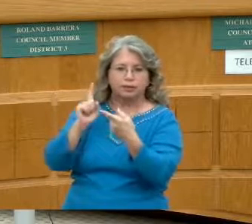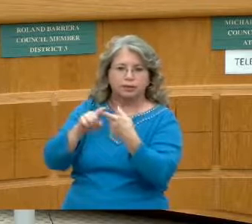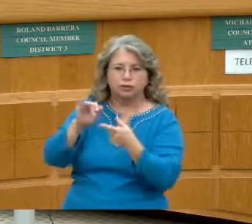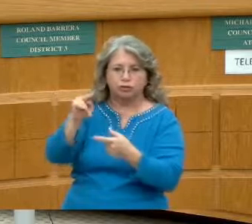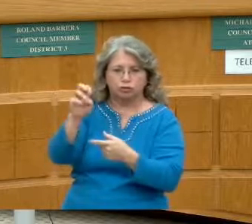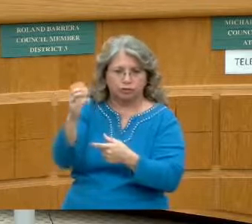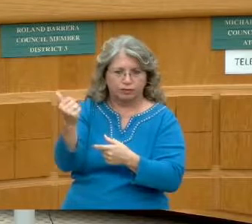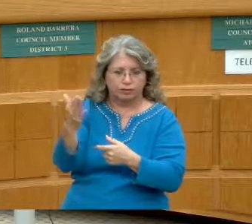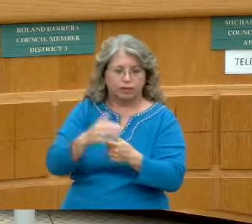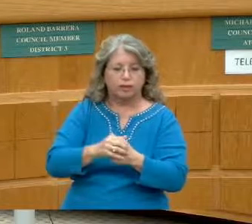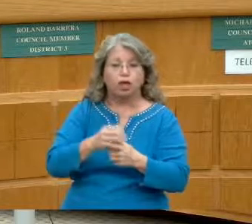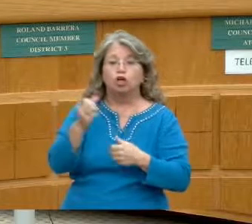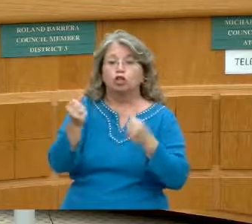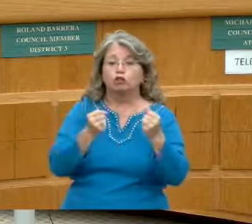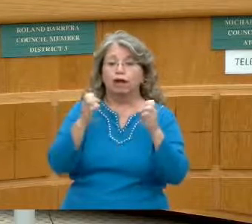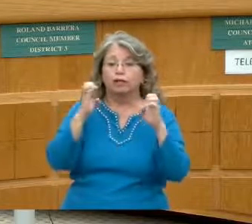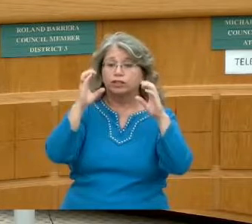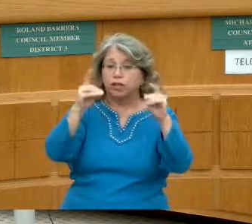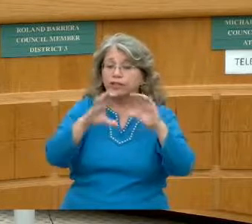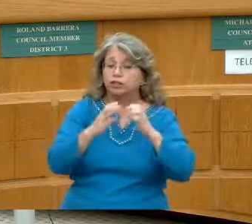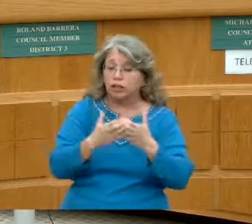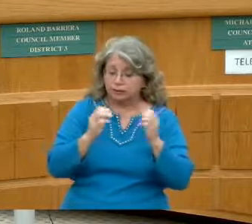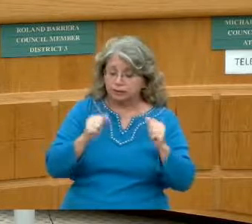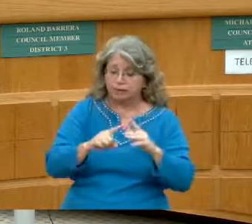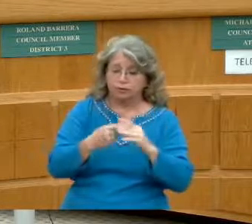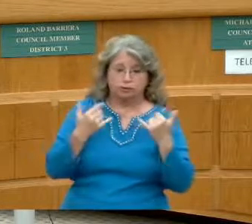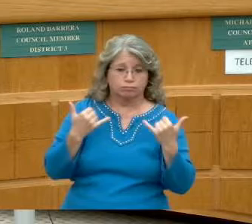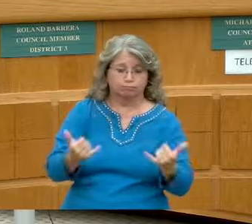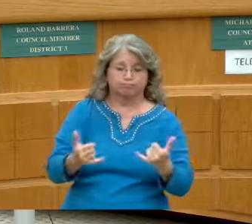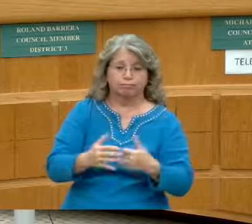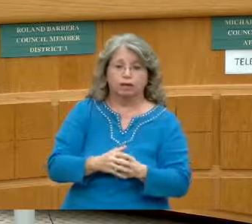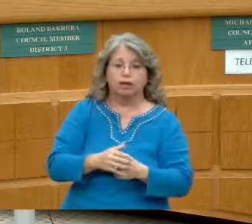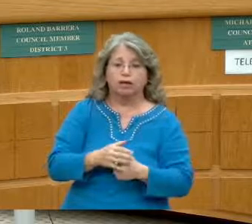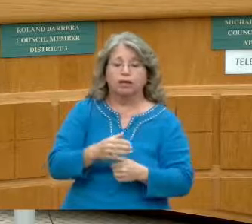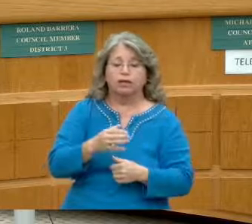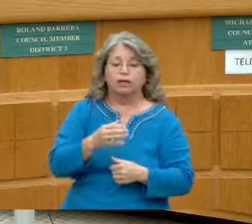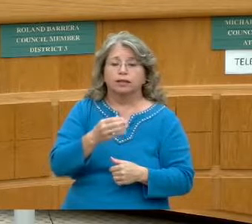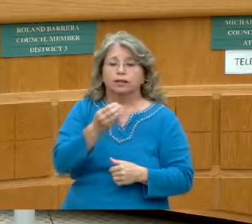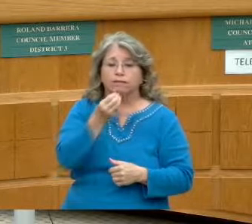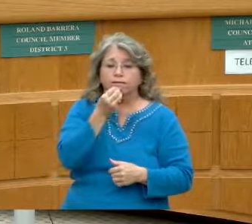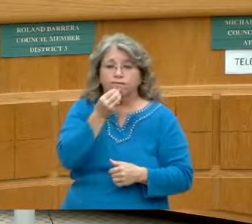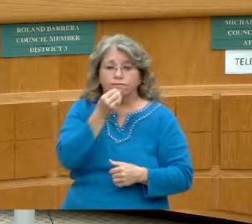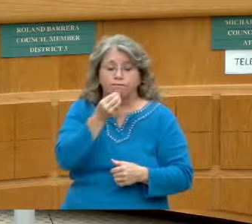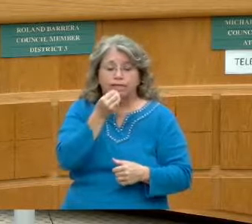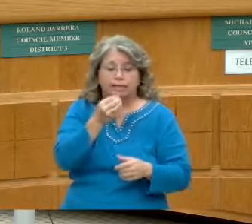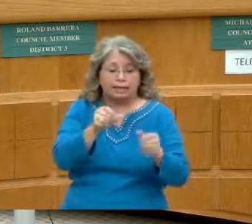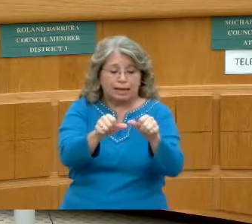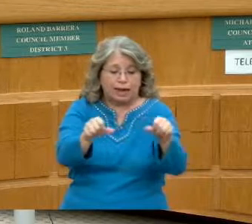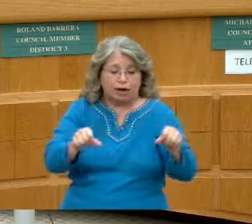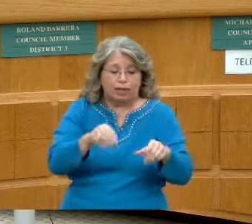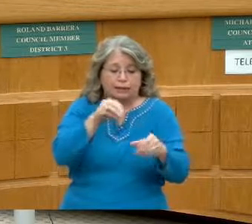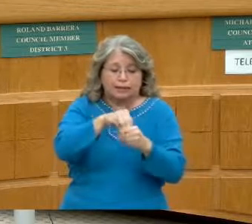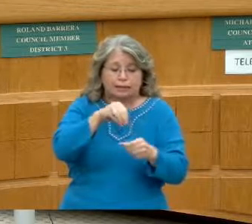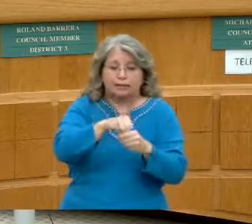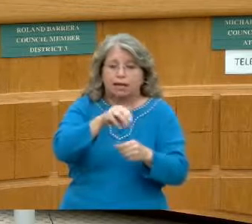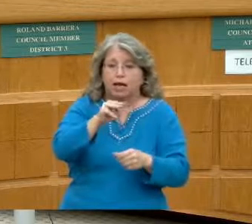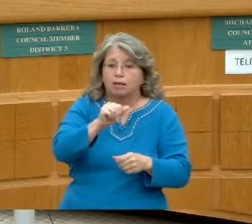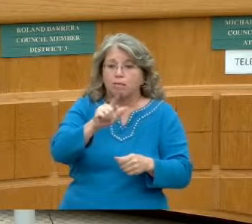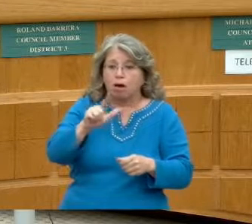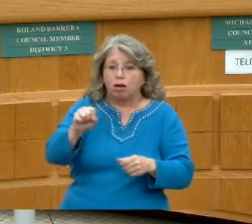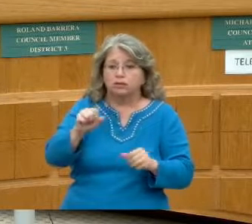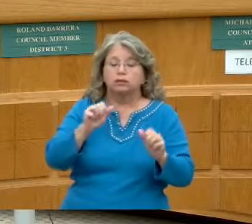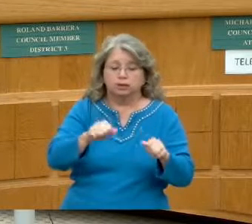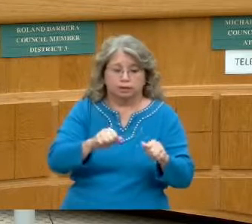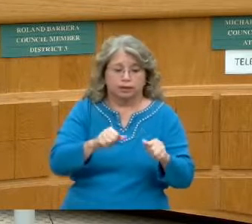resume immediately. Food court dining areas within shopping malls can immediately resume operations.